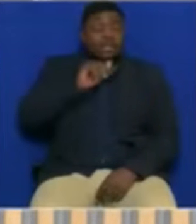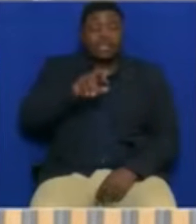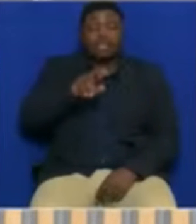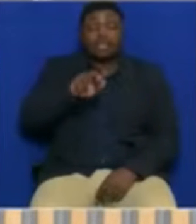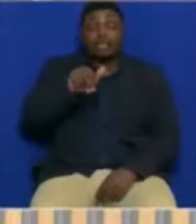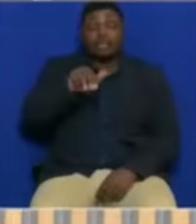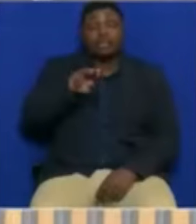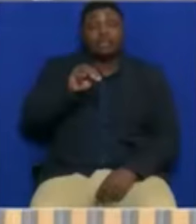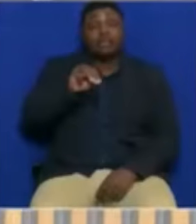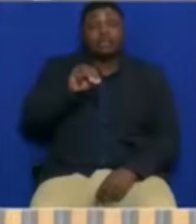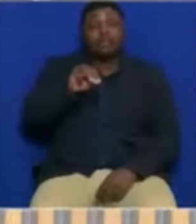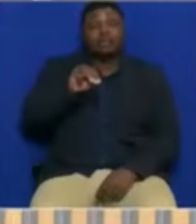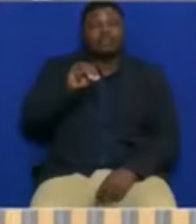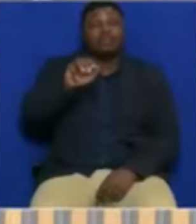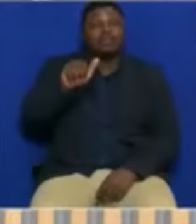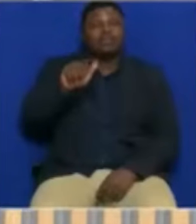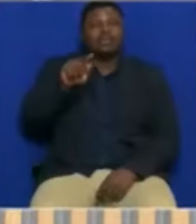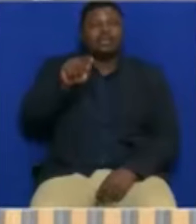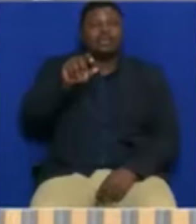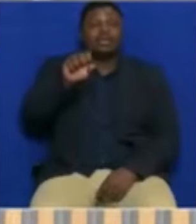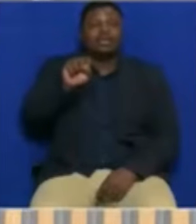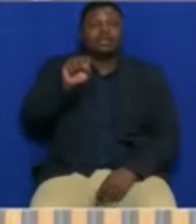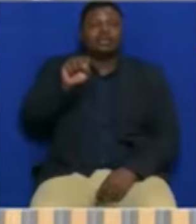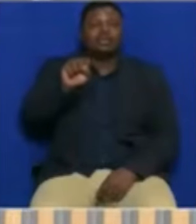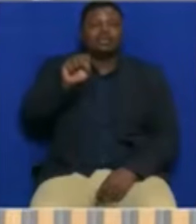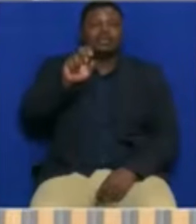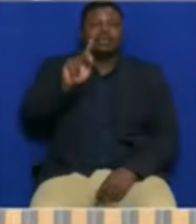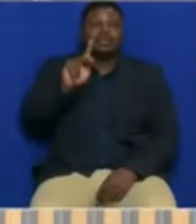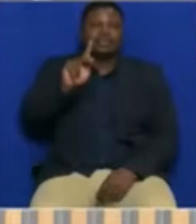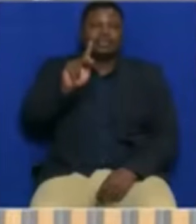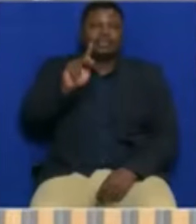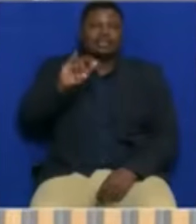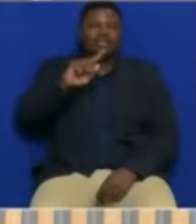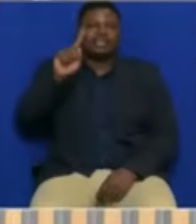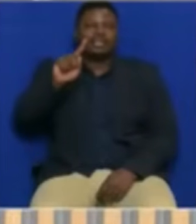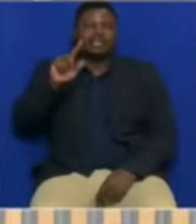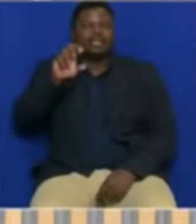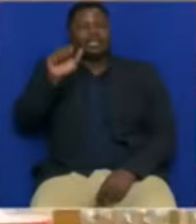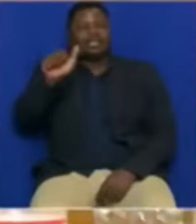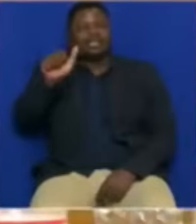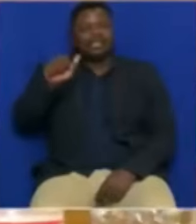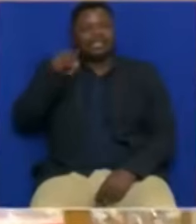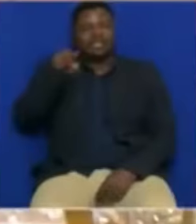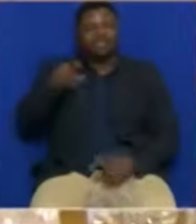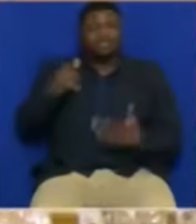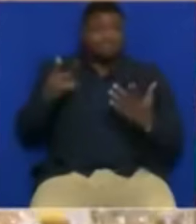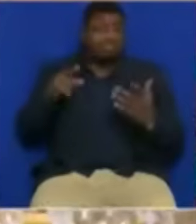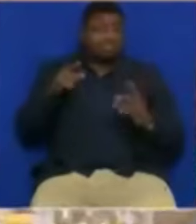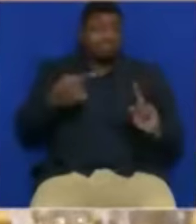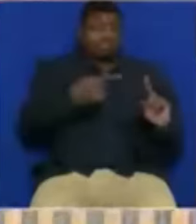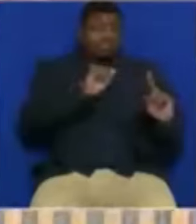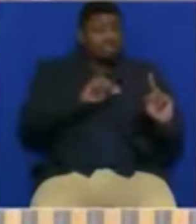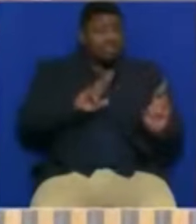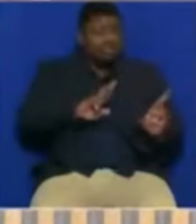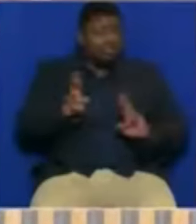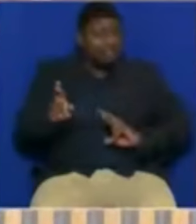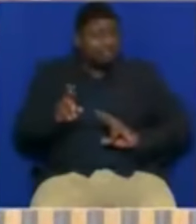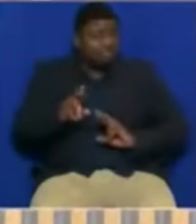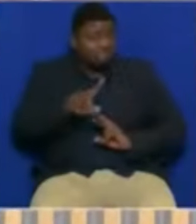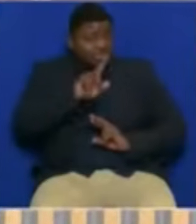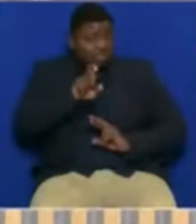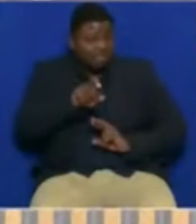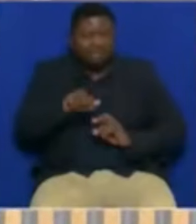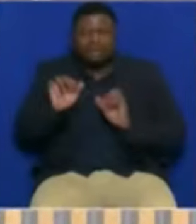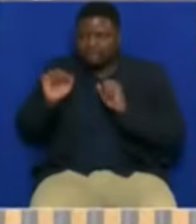ready now. Thank you, Chair. Is the Colonel ready now? Yeah, he's ready. Thank you. Yeah. Thank you,